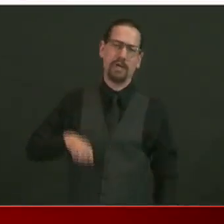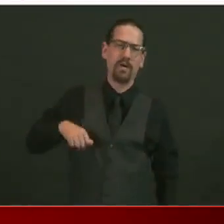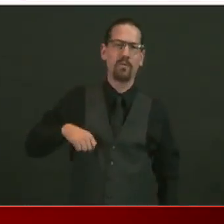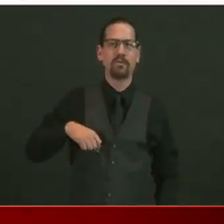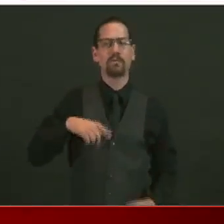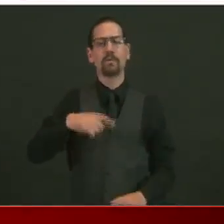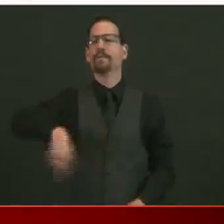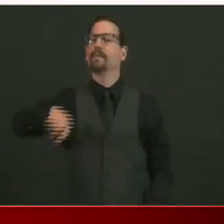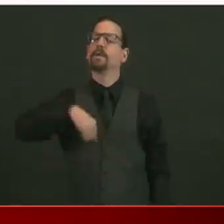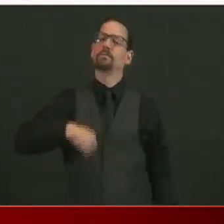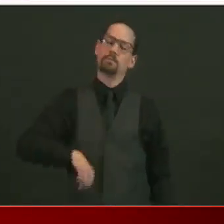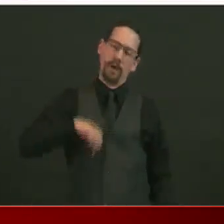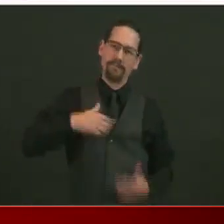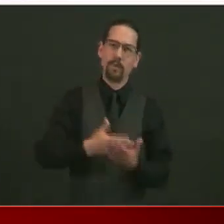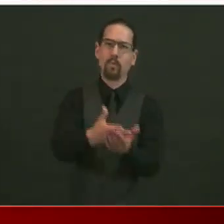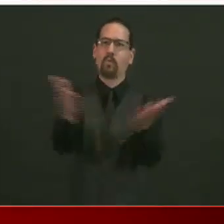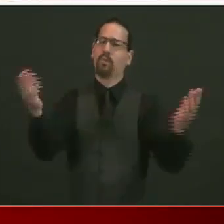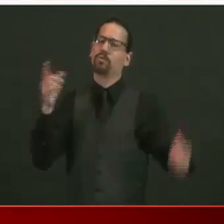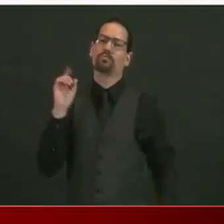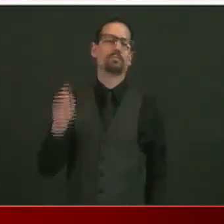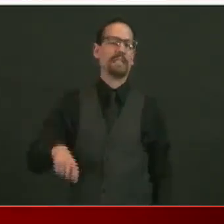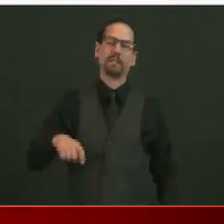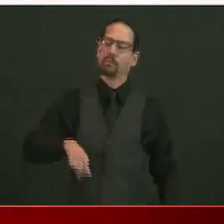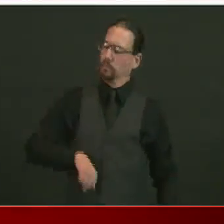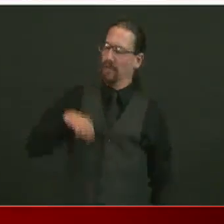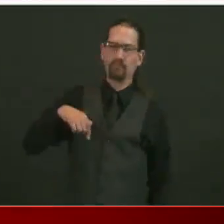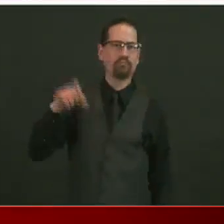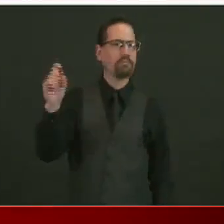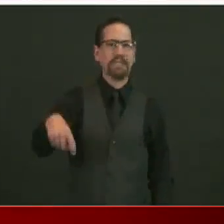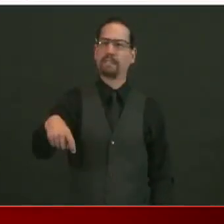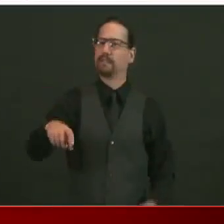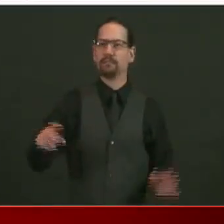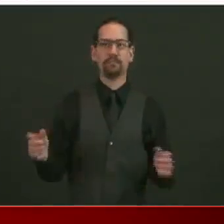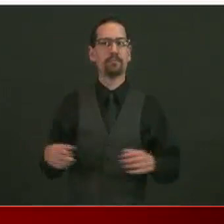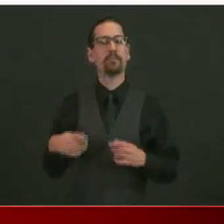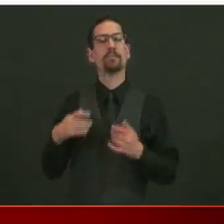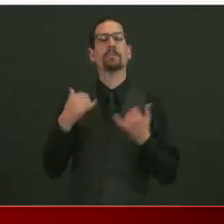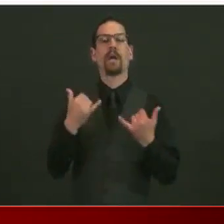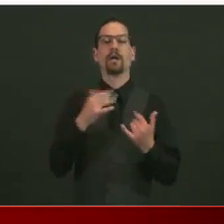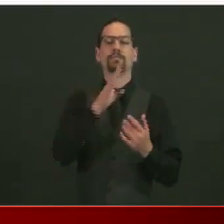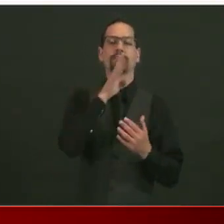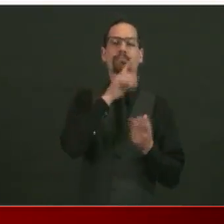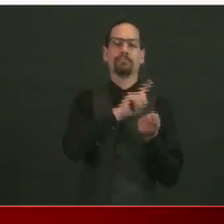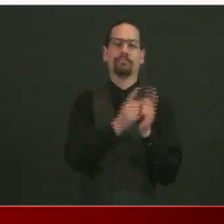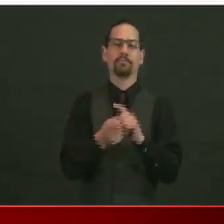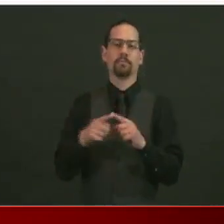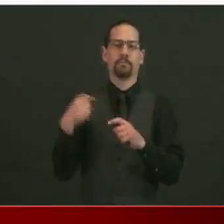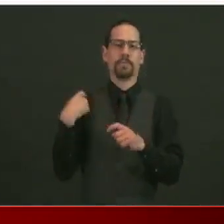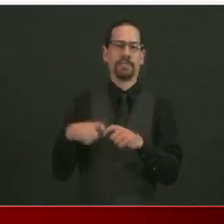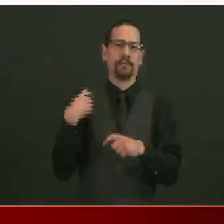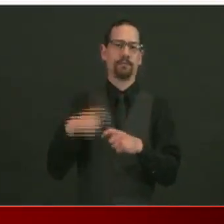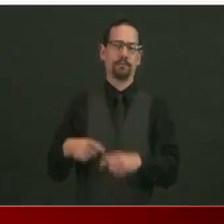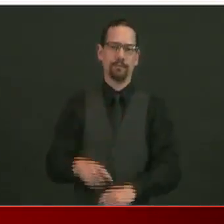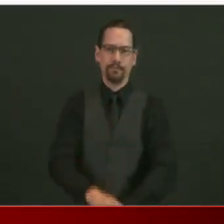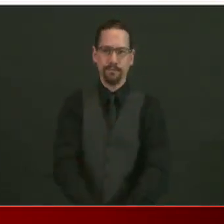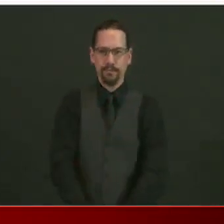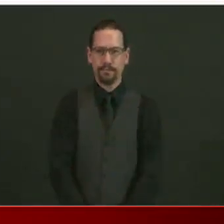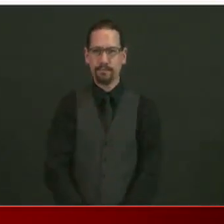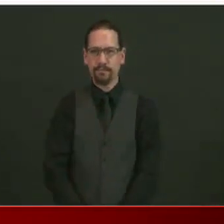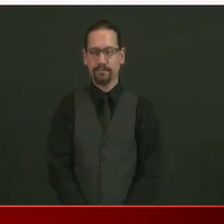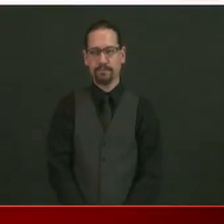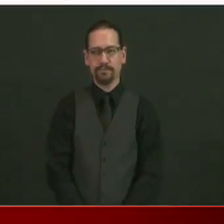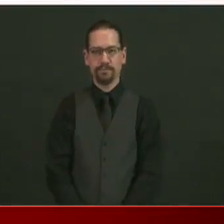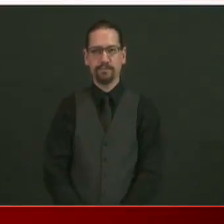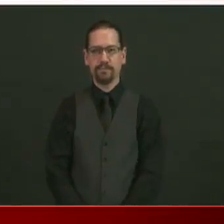niños, pero ya es tiempo para nosotros regresar. La escuela no es solamente el trabajo académico, pero también la